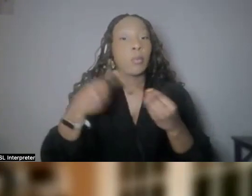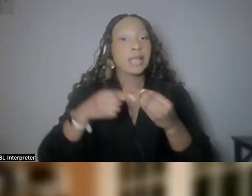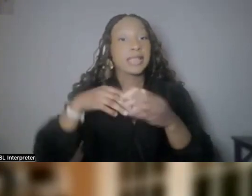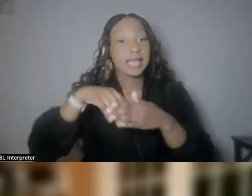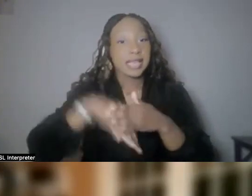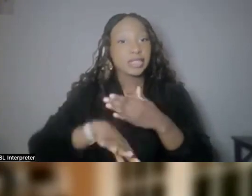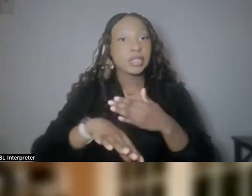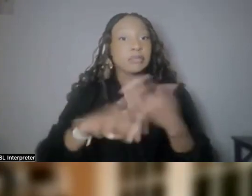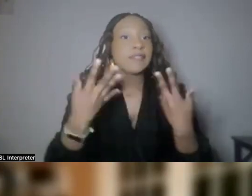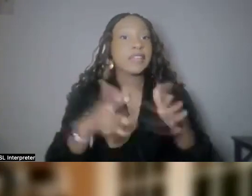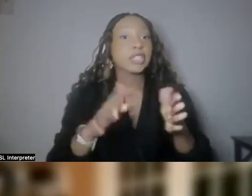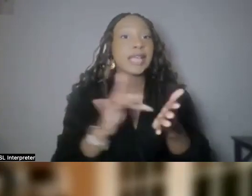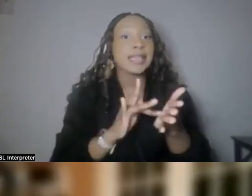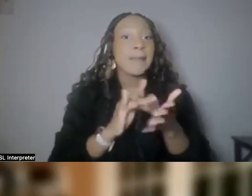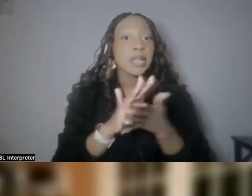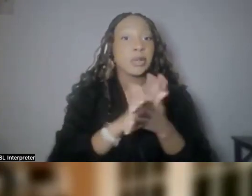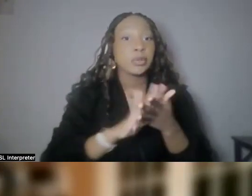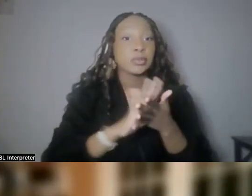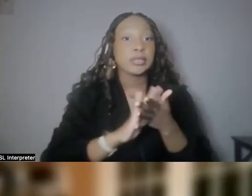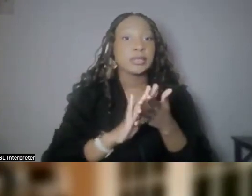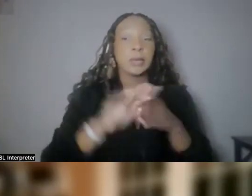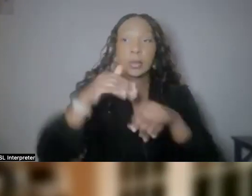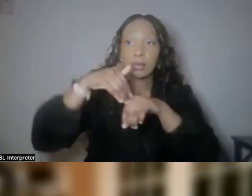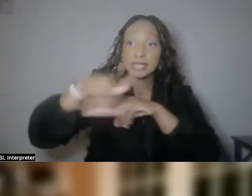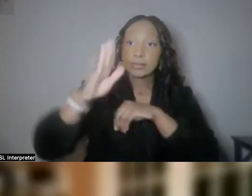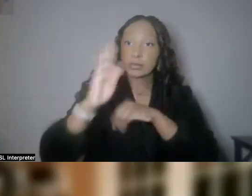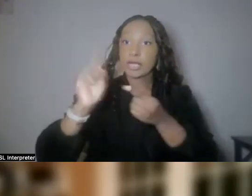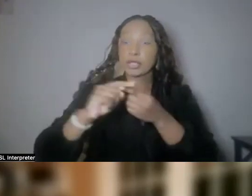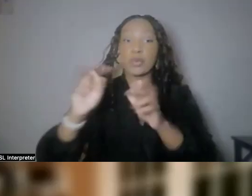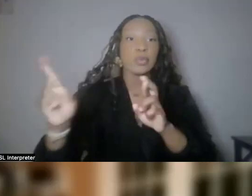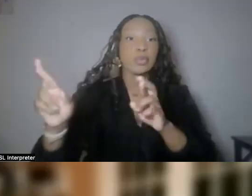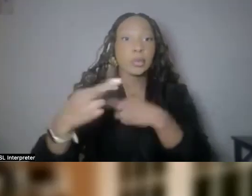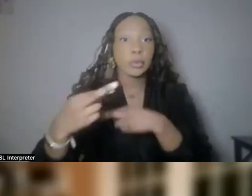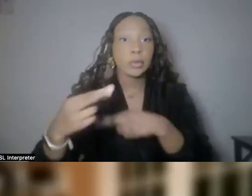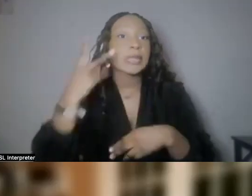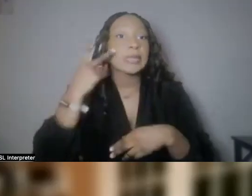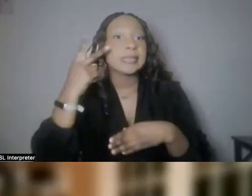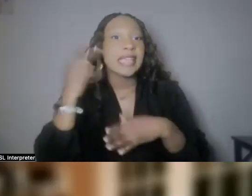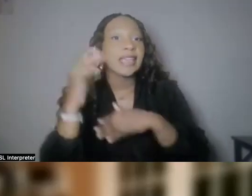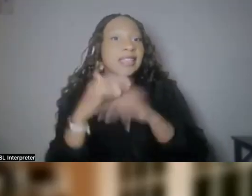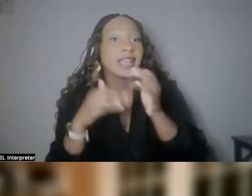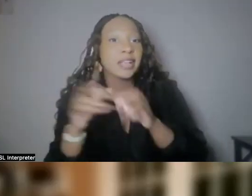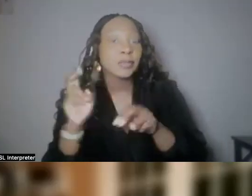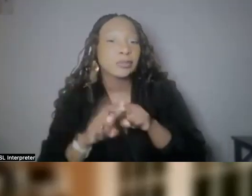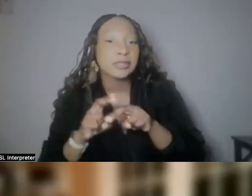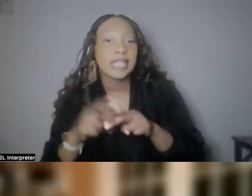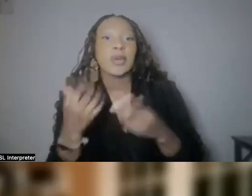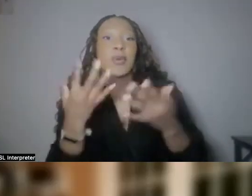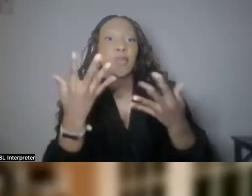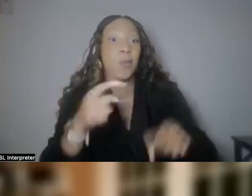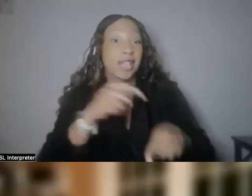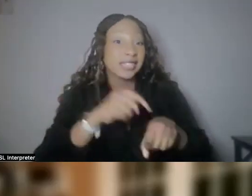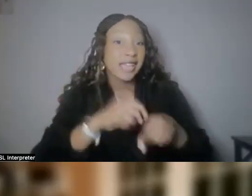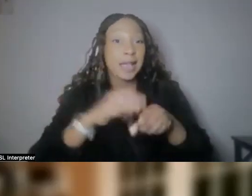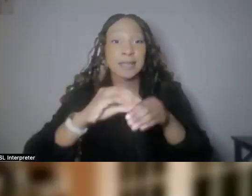medical screening, they're taken right into the room where you see the recliners. So the wait time, even in the lobby, is